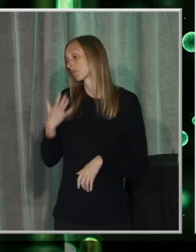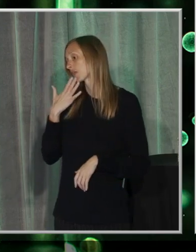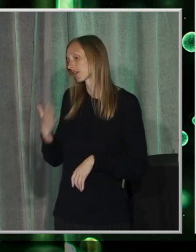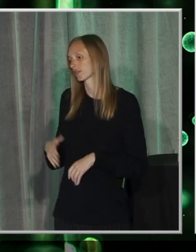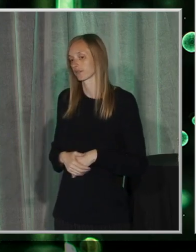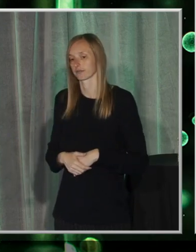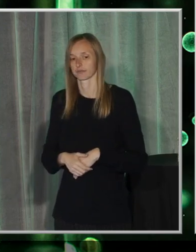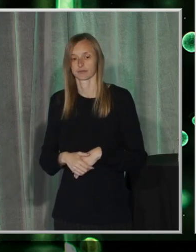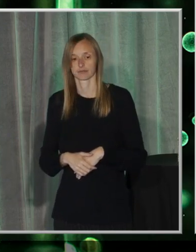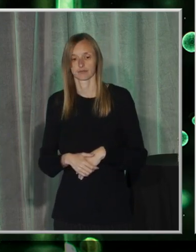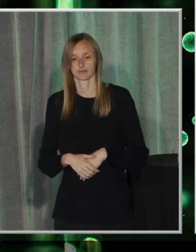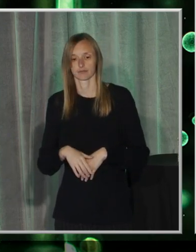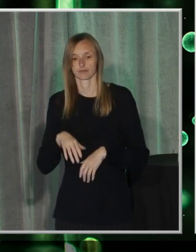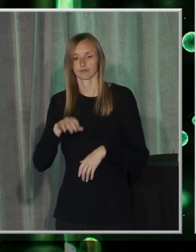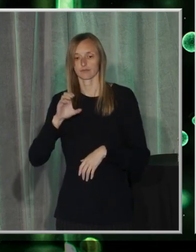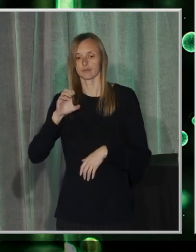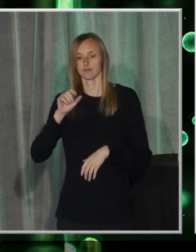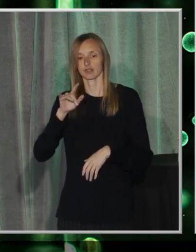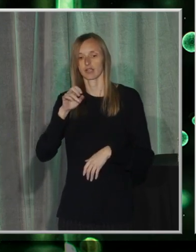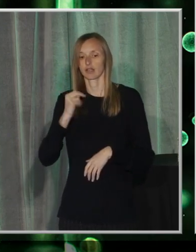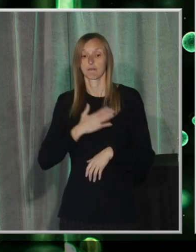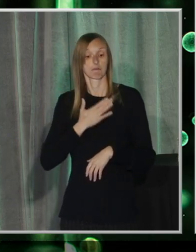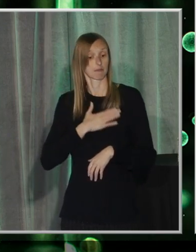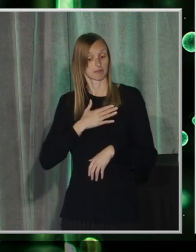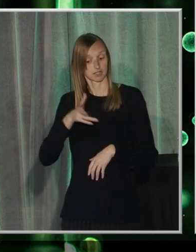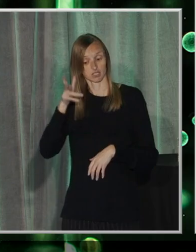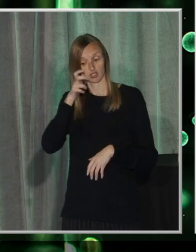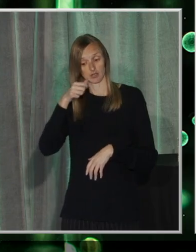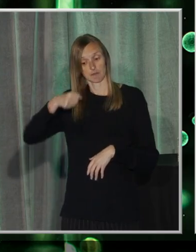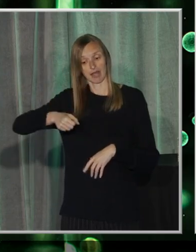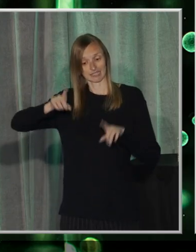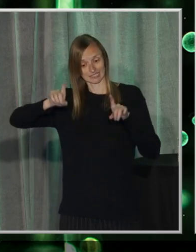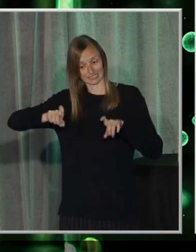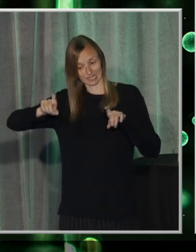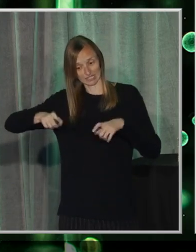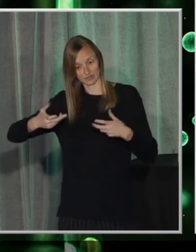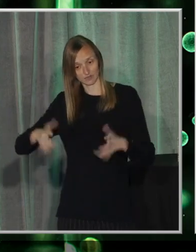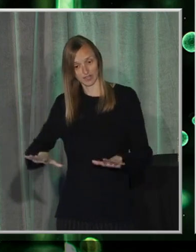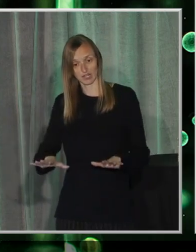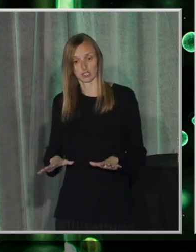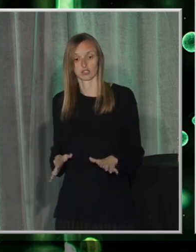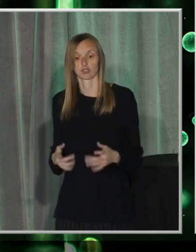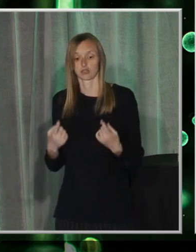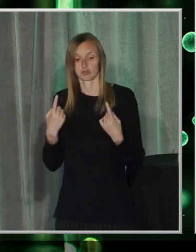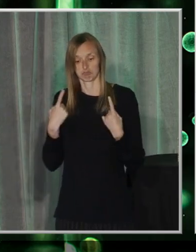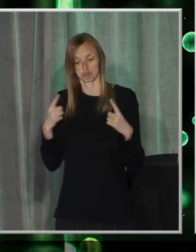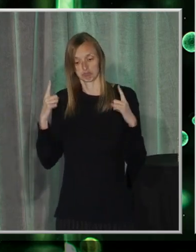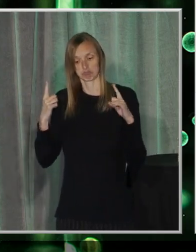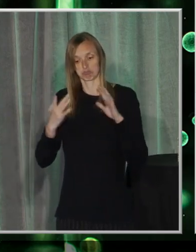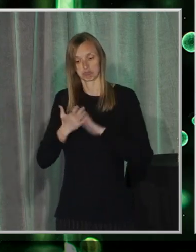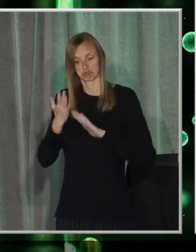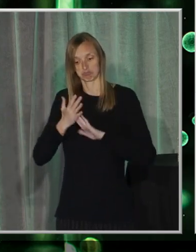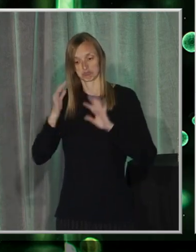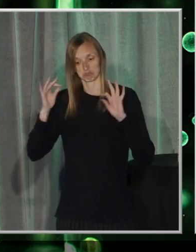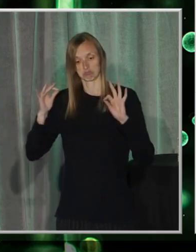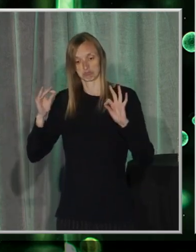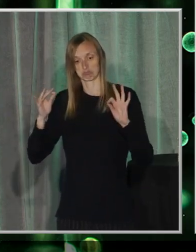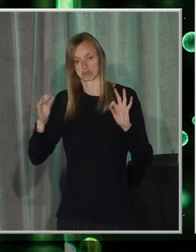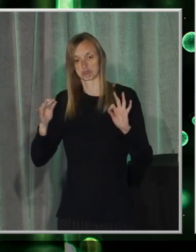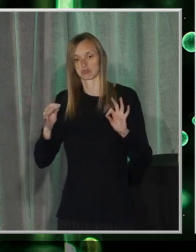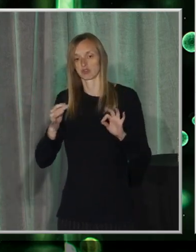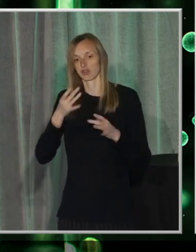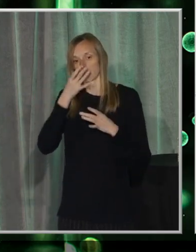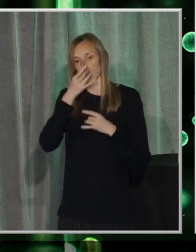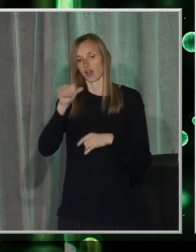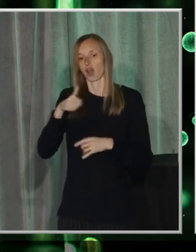really delighted to hear that the bag has been tested and it's achieving in the way you want it to achieve. I'm interested in the other